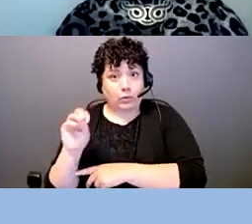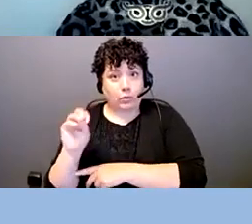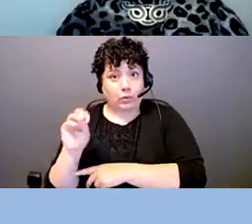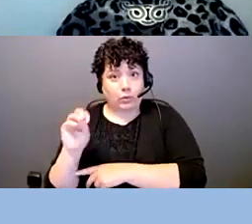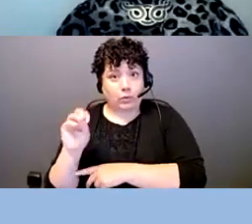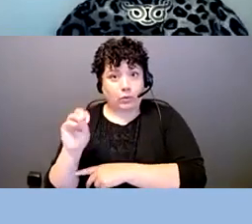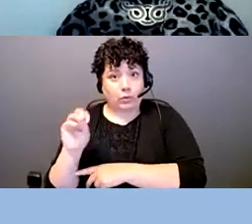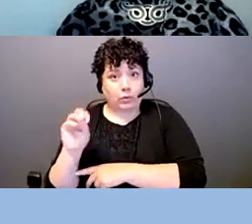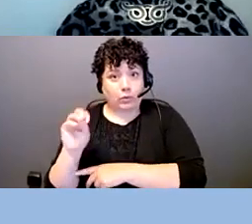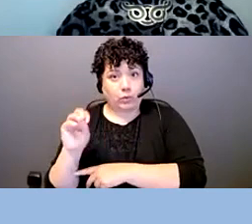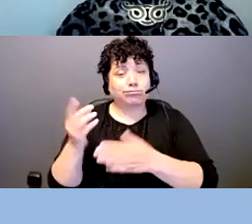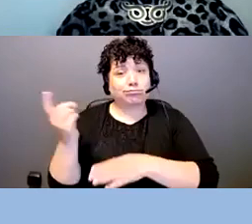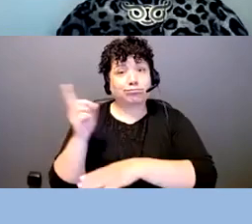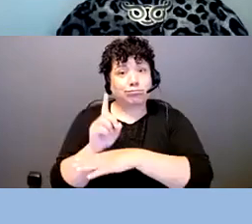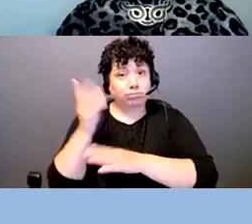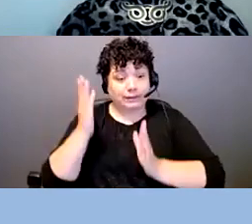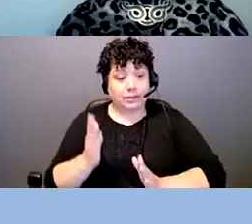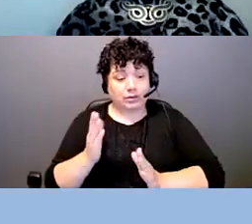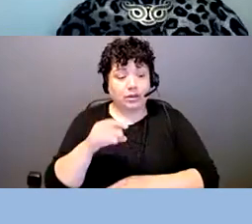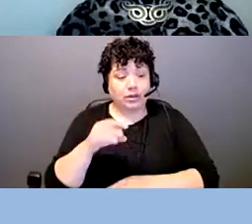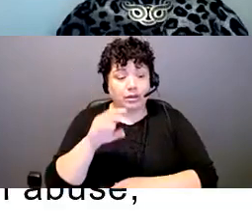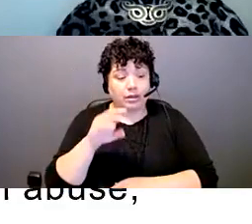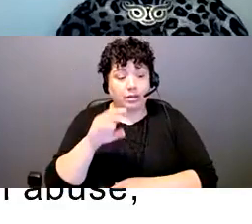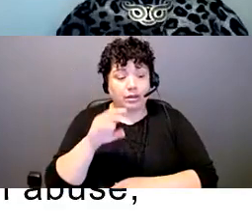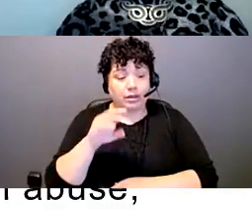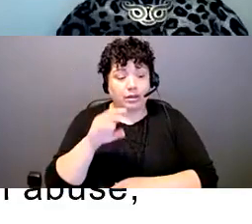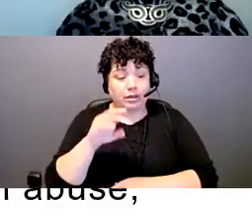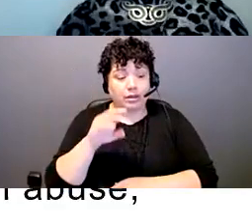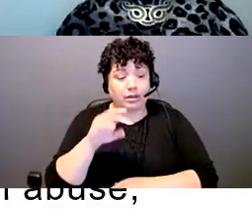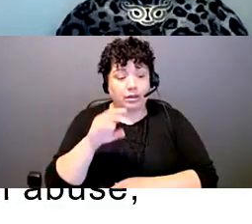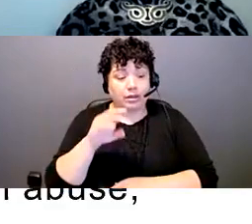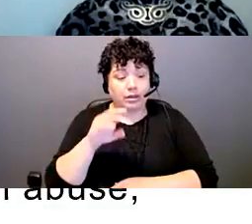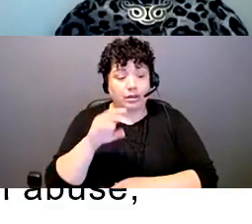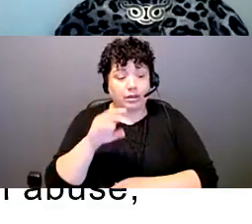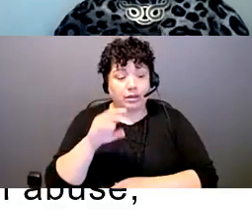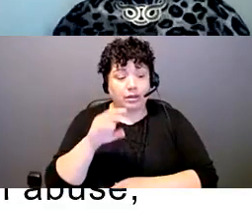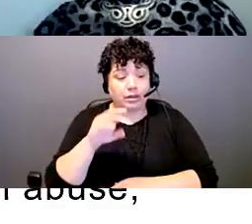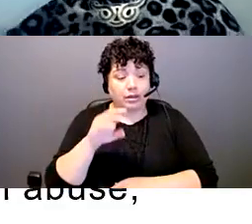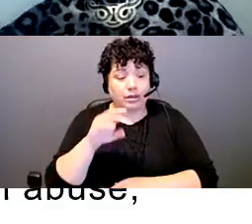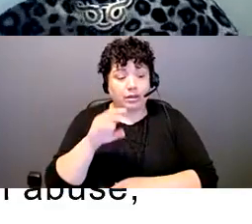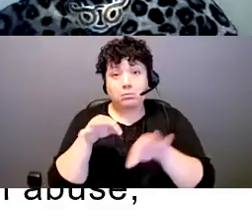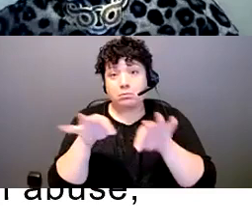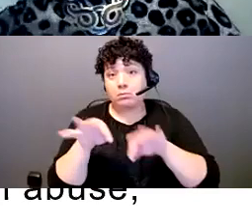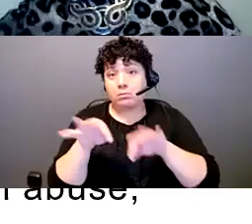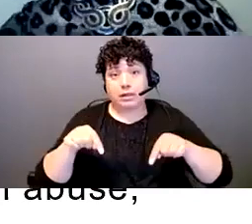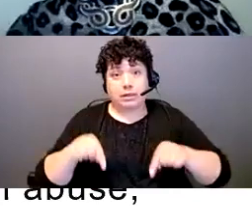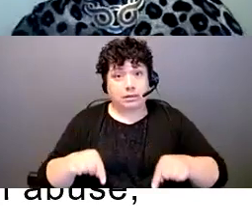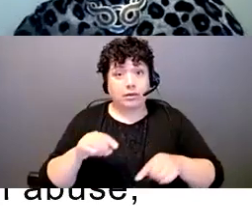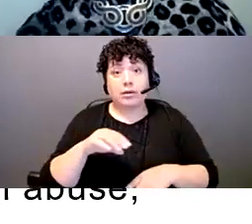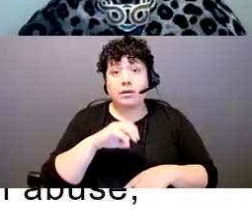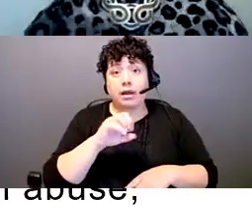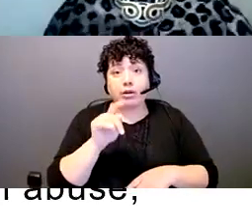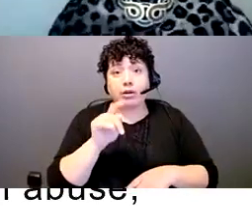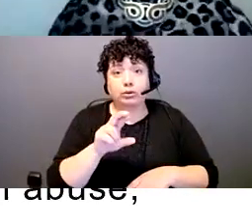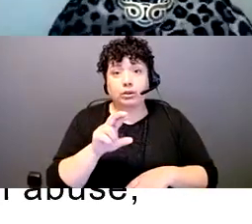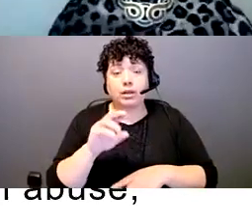I'm just going to go through some housekeeping. For those who don't know, Elder Abuse Prevention Ontario is a